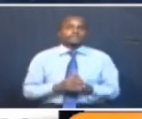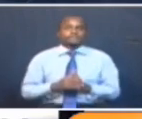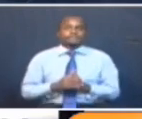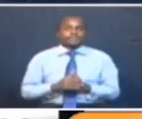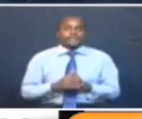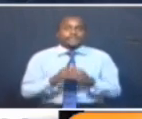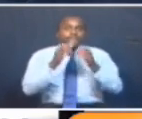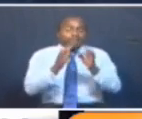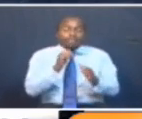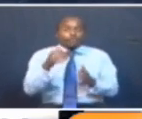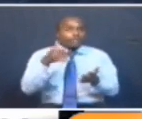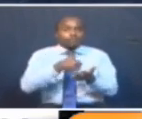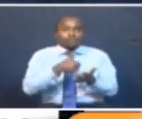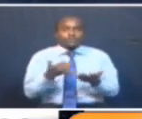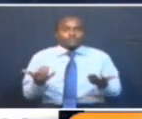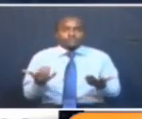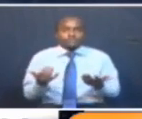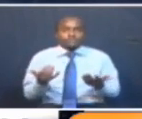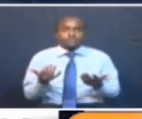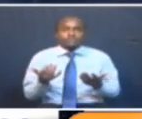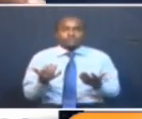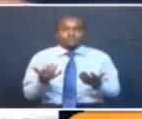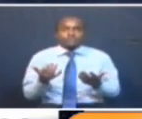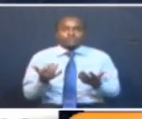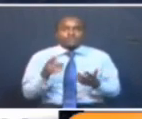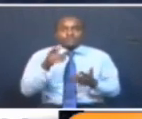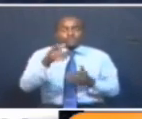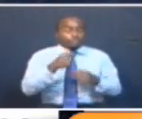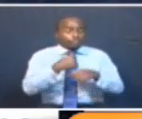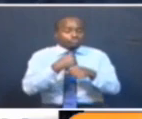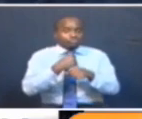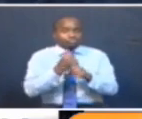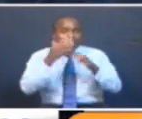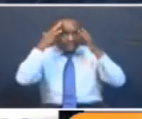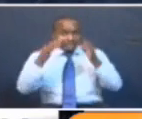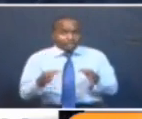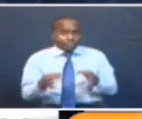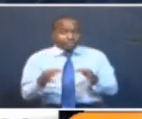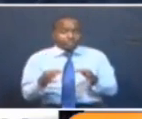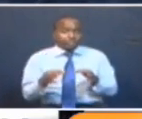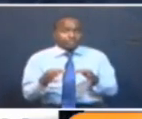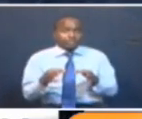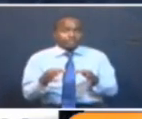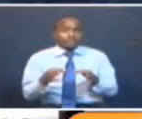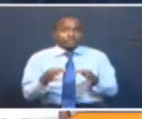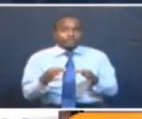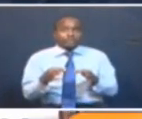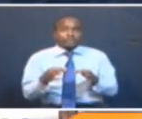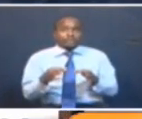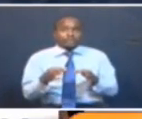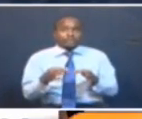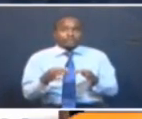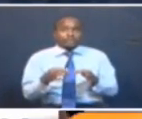If they're not the part of it, then, you take a decision which is, many, many